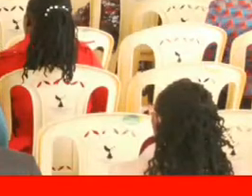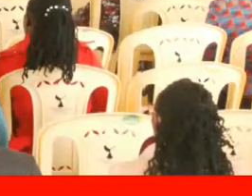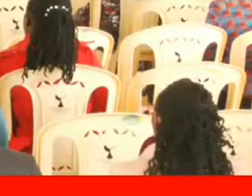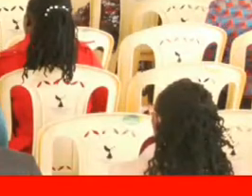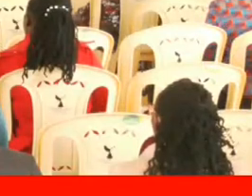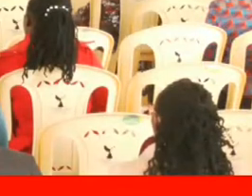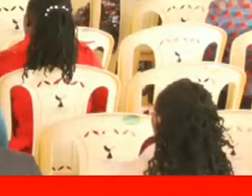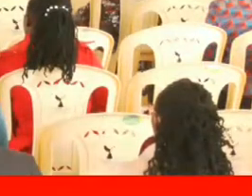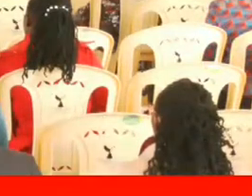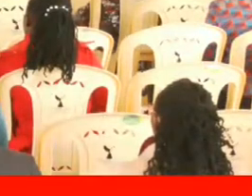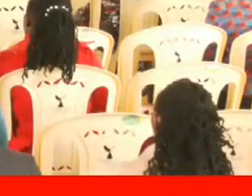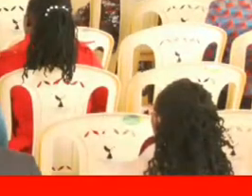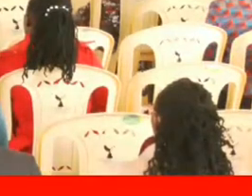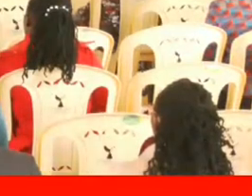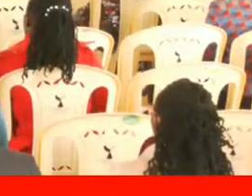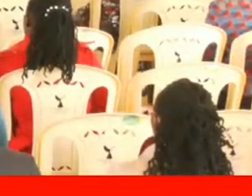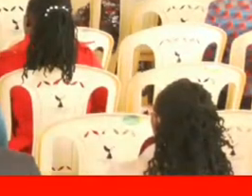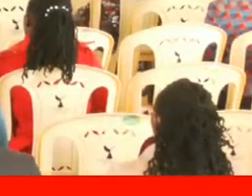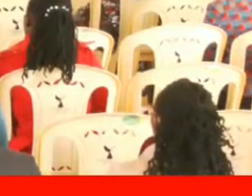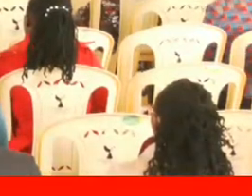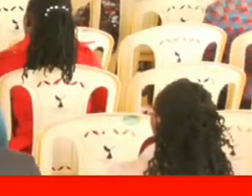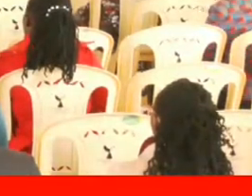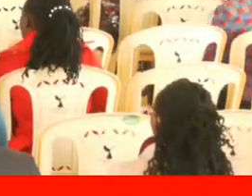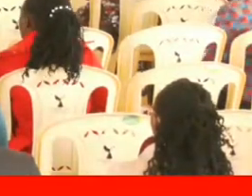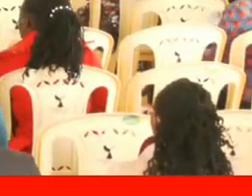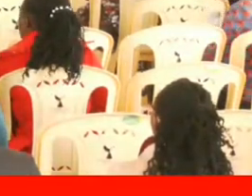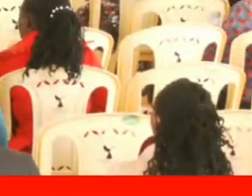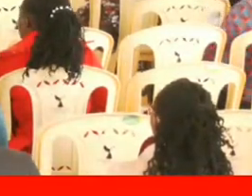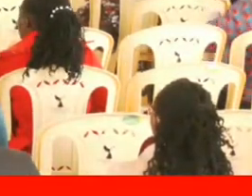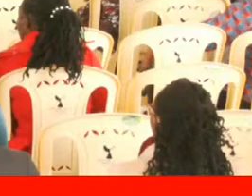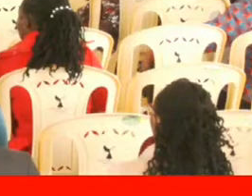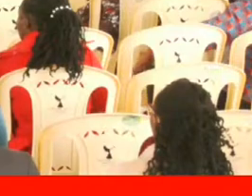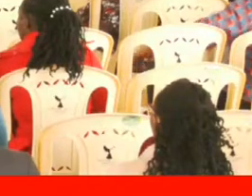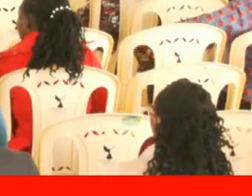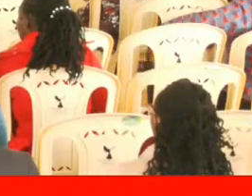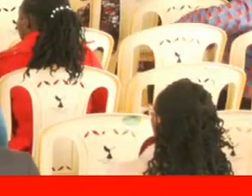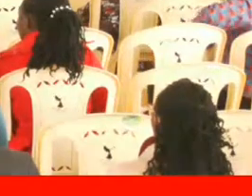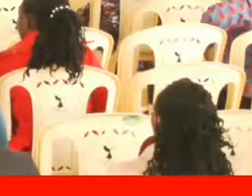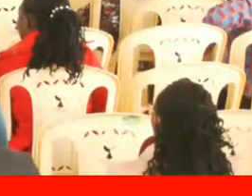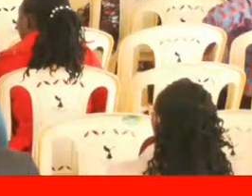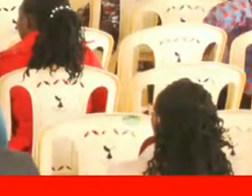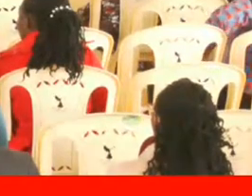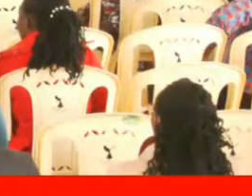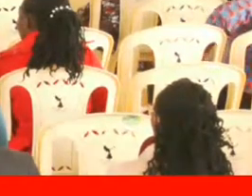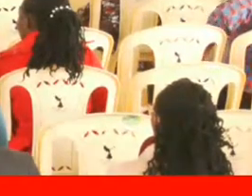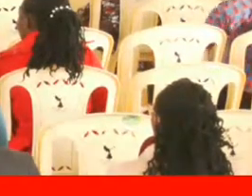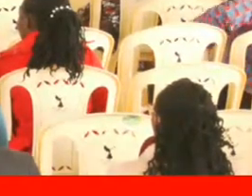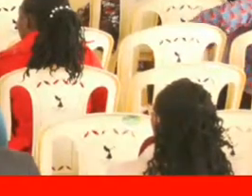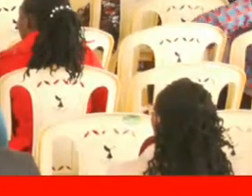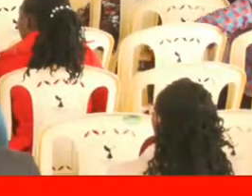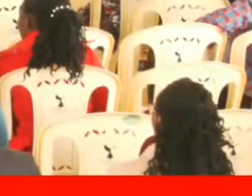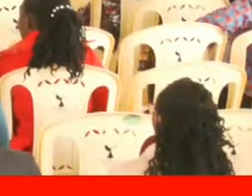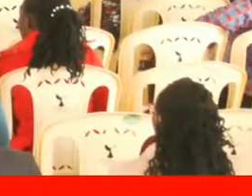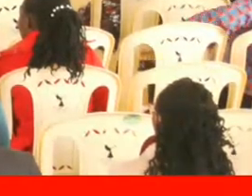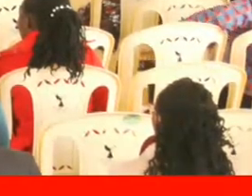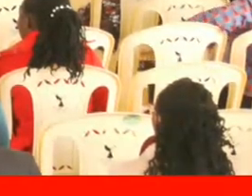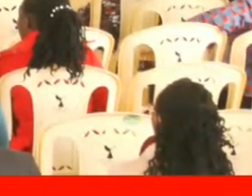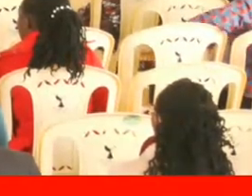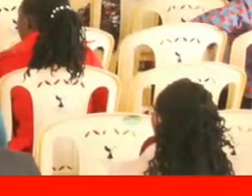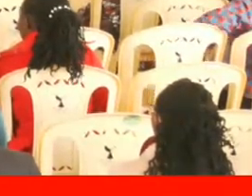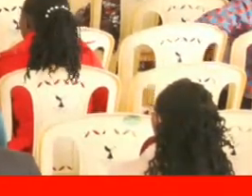the on the music music I really want to recruit more of you those who can play instruments and